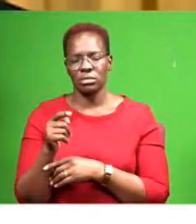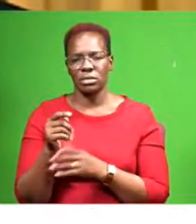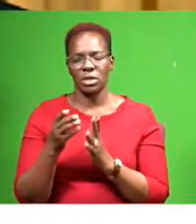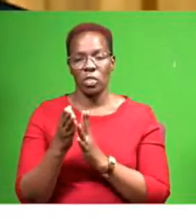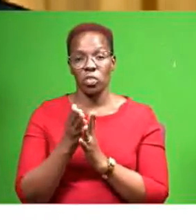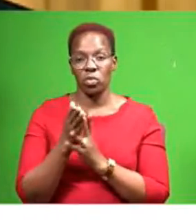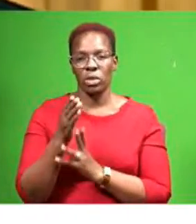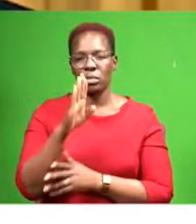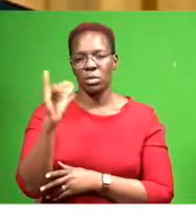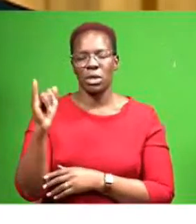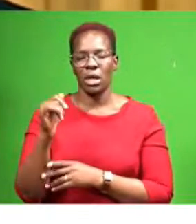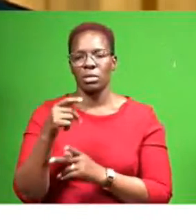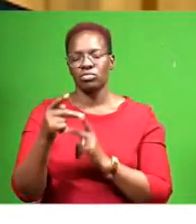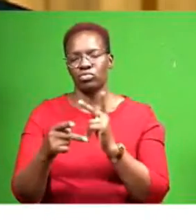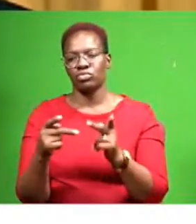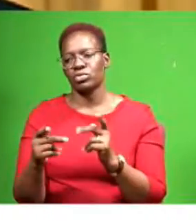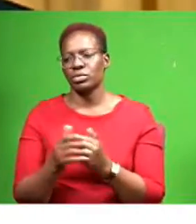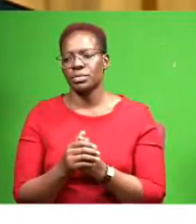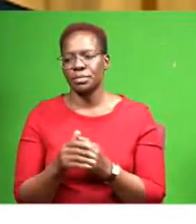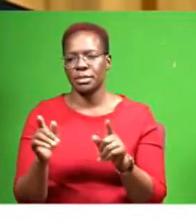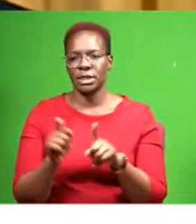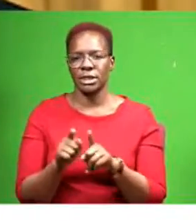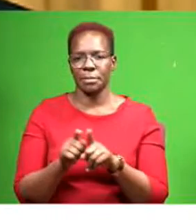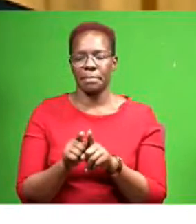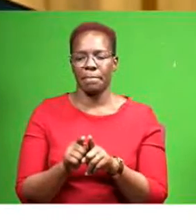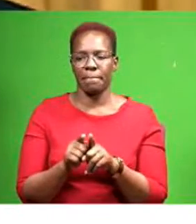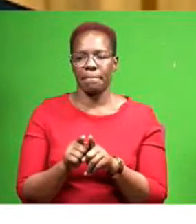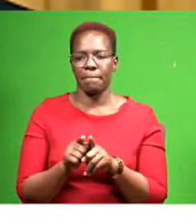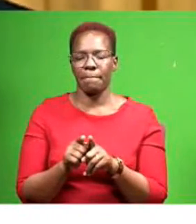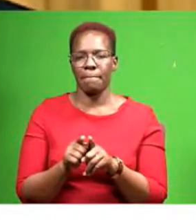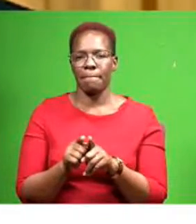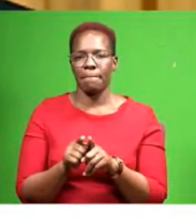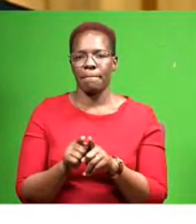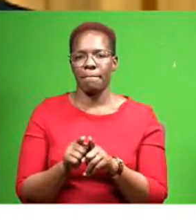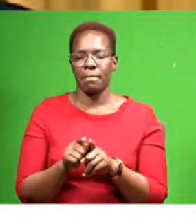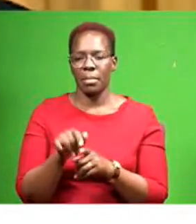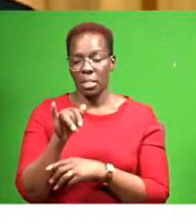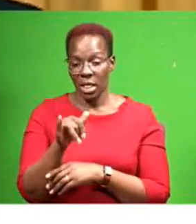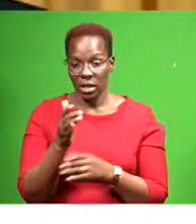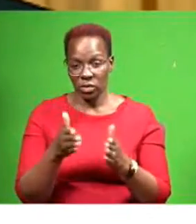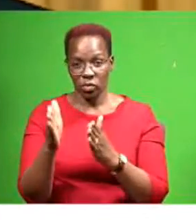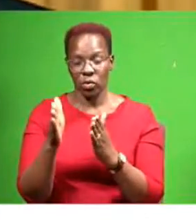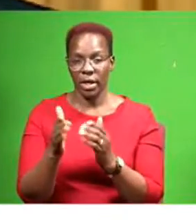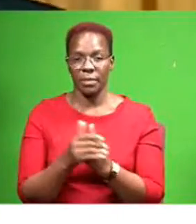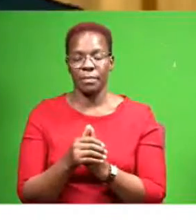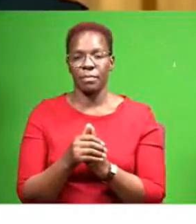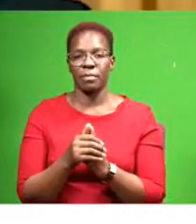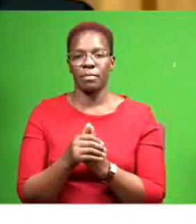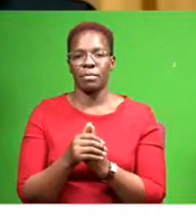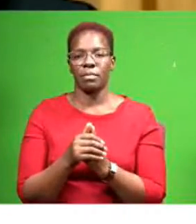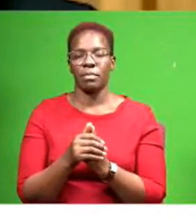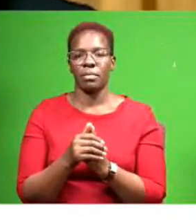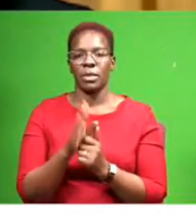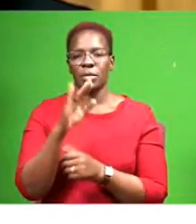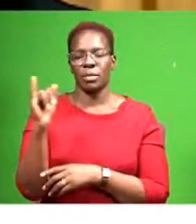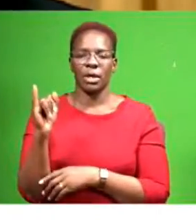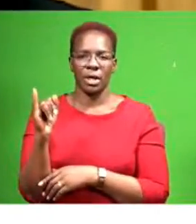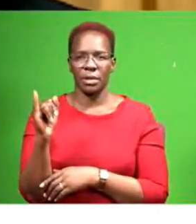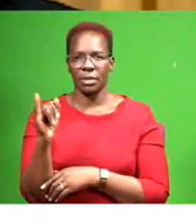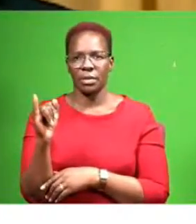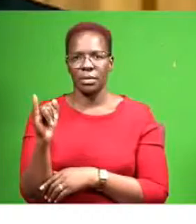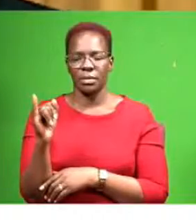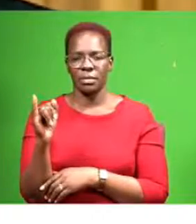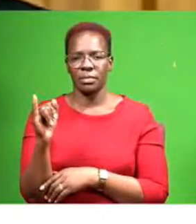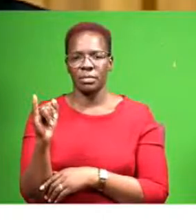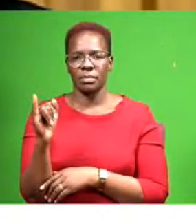BBI Steering Committee was unconstitutional and unlawful, and to that extent, neither the BBI nor